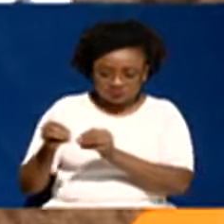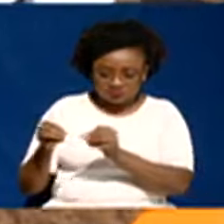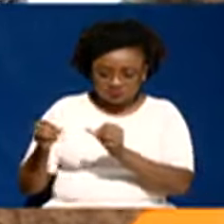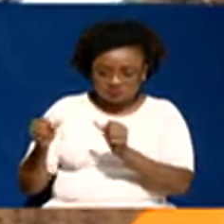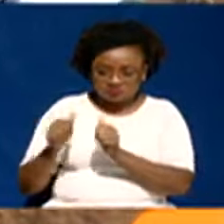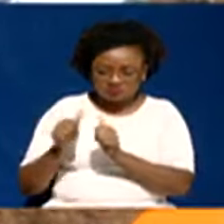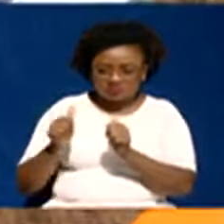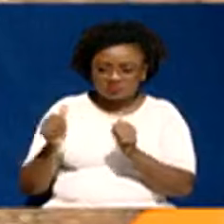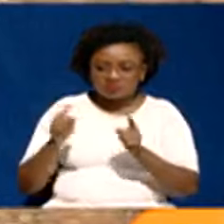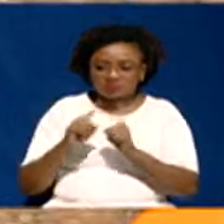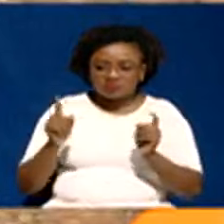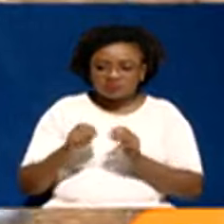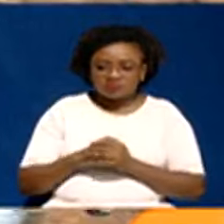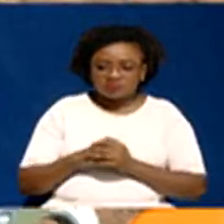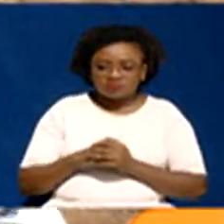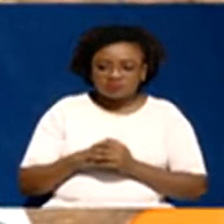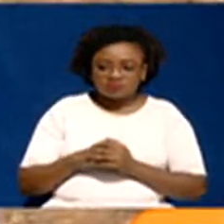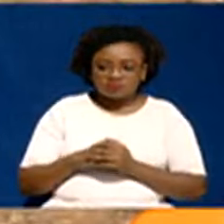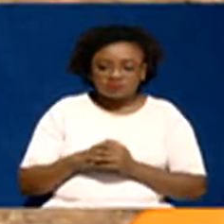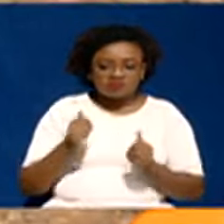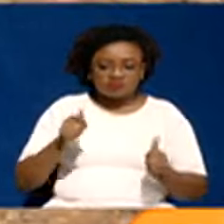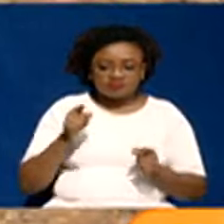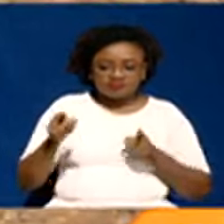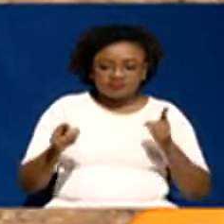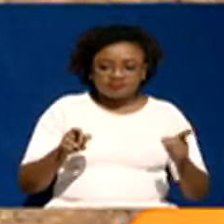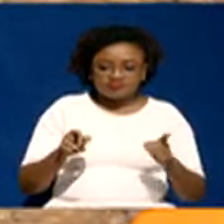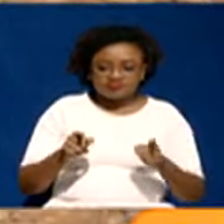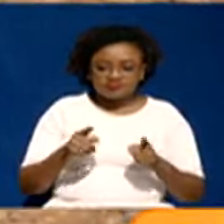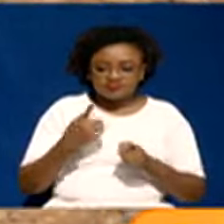What remains to be seen is which of the two sides is right.